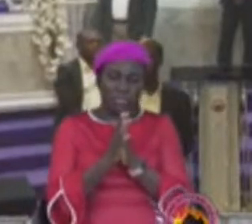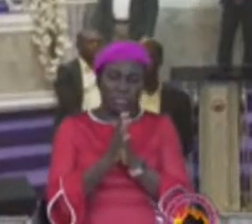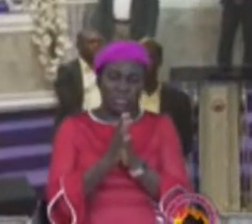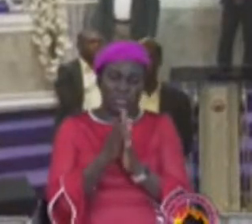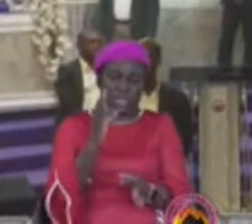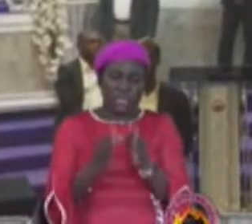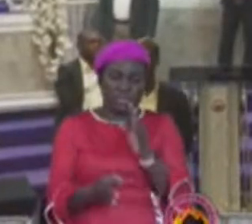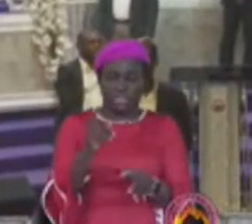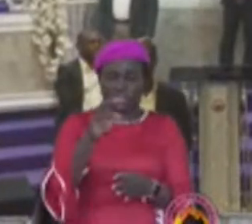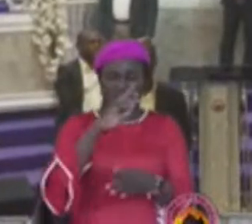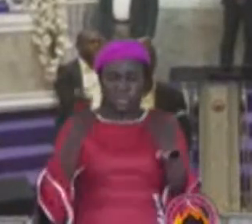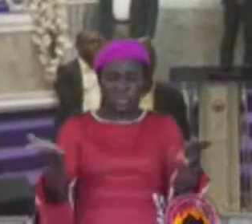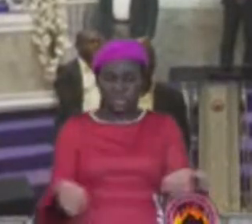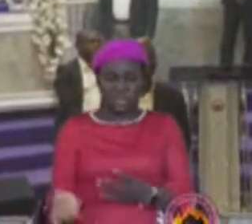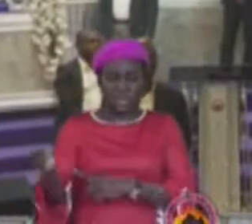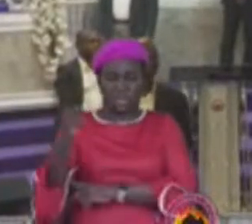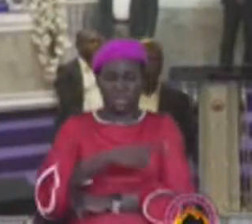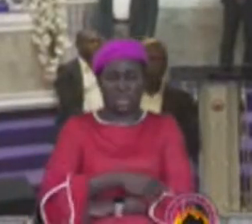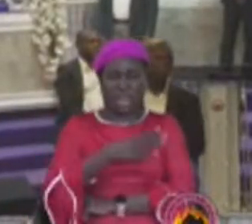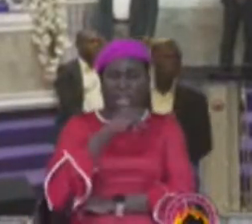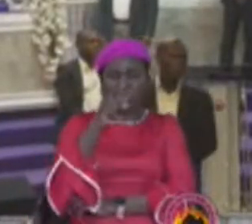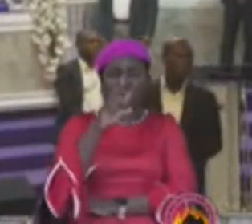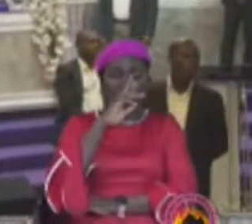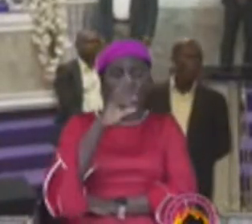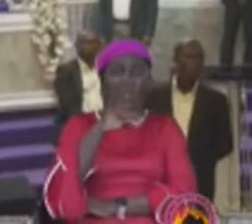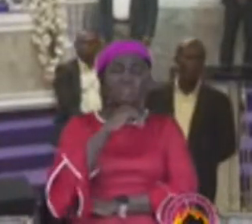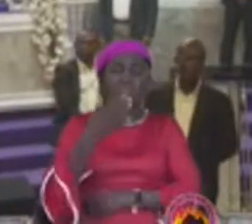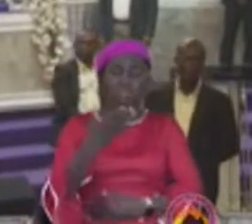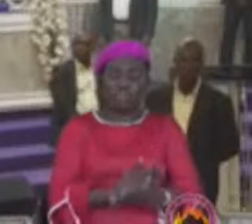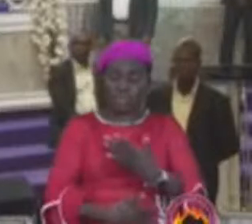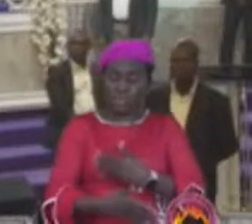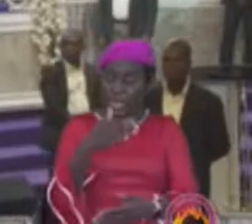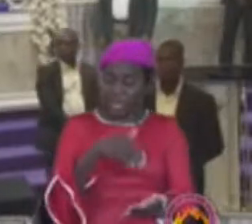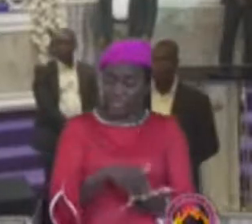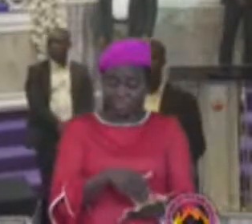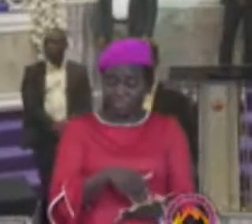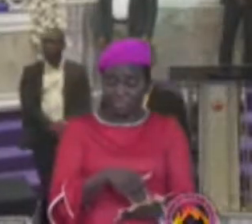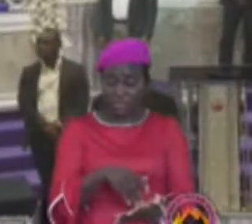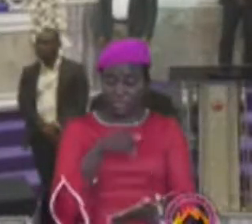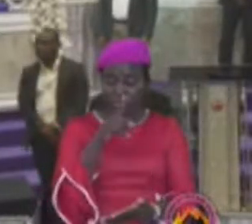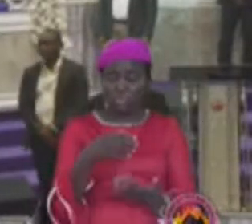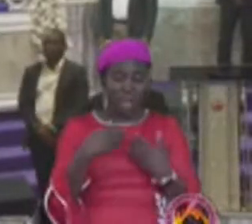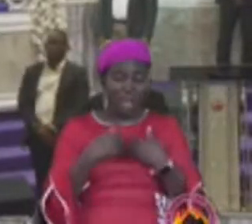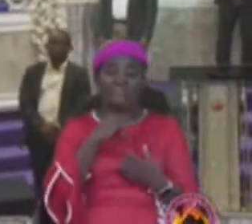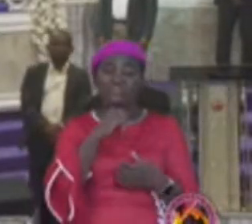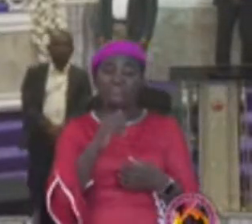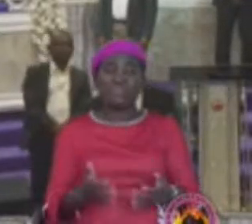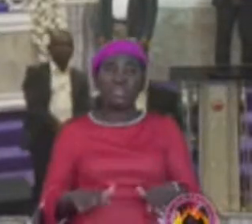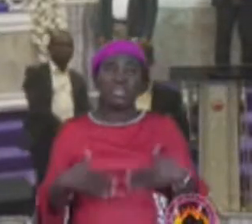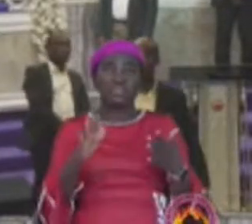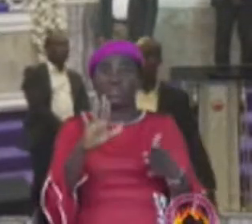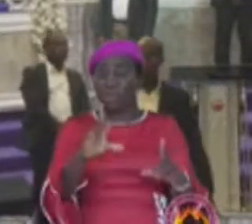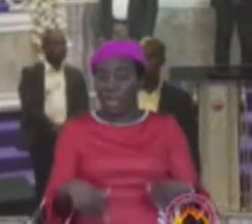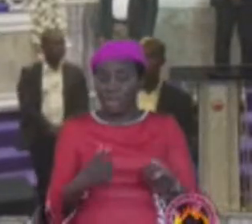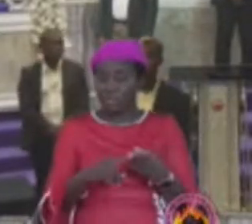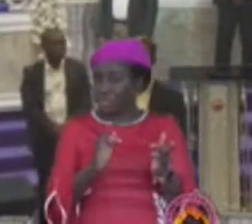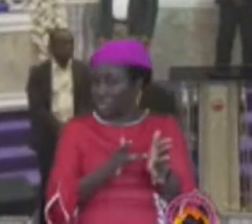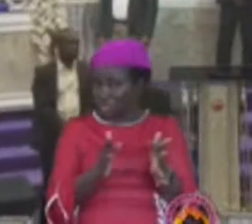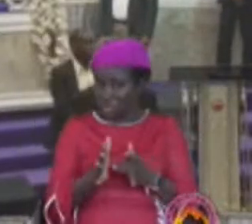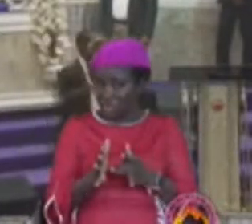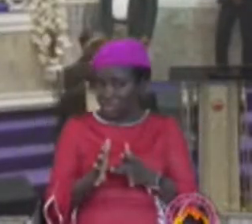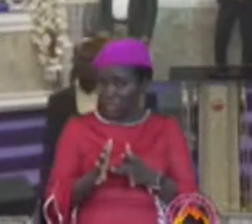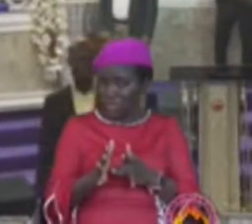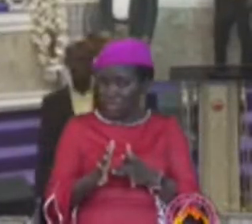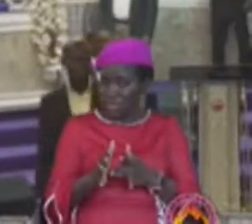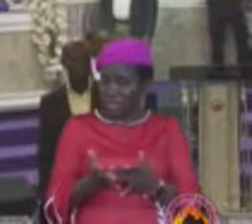here today, you are not born again, you have not surrendered your life to Jesus, just raise